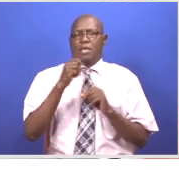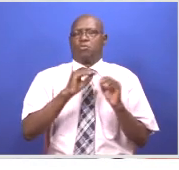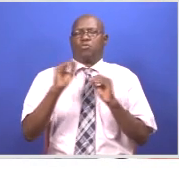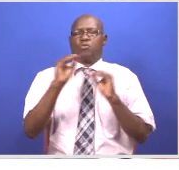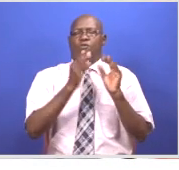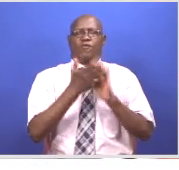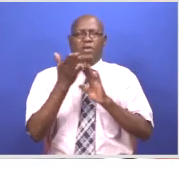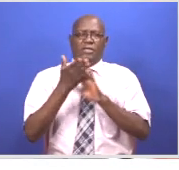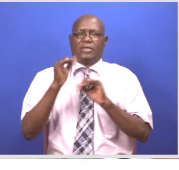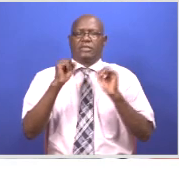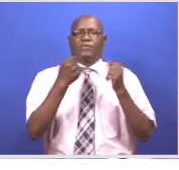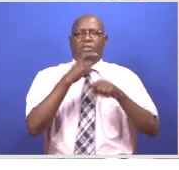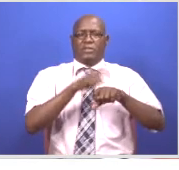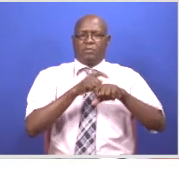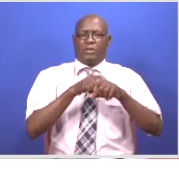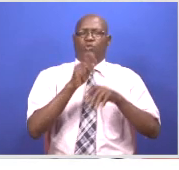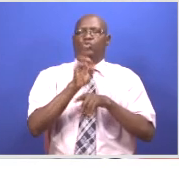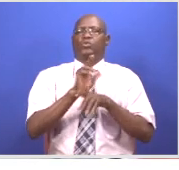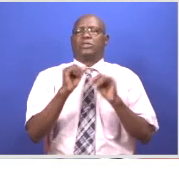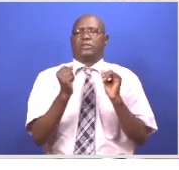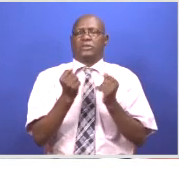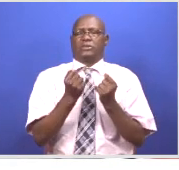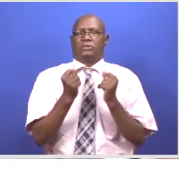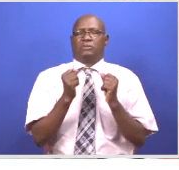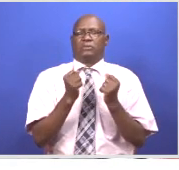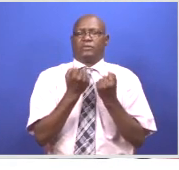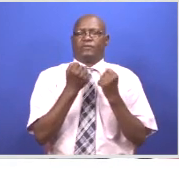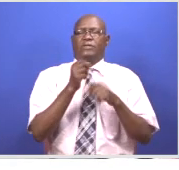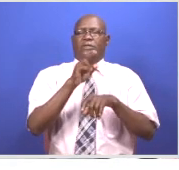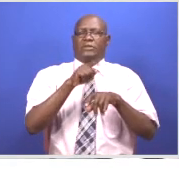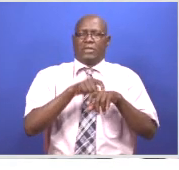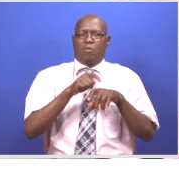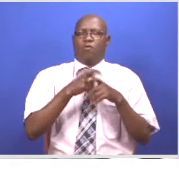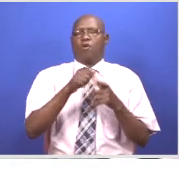time so that they can use that time for other productive